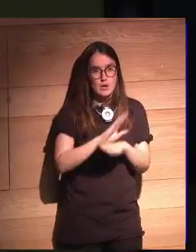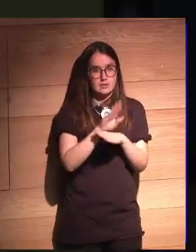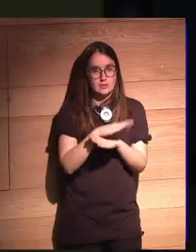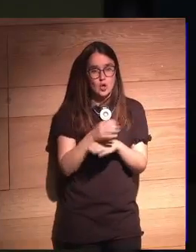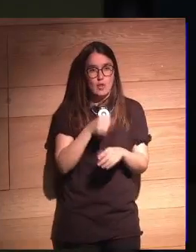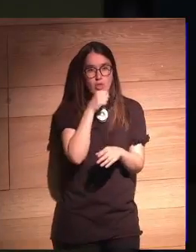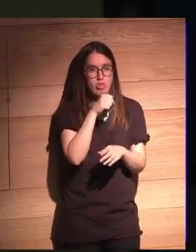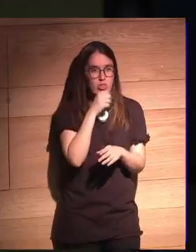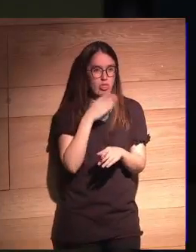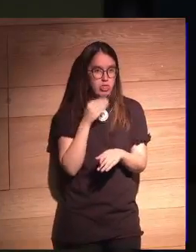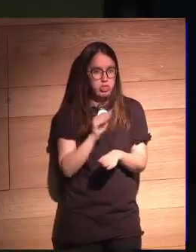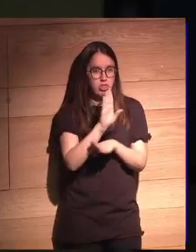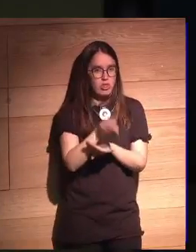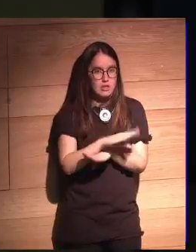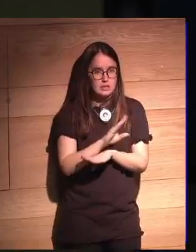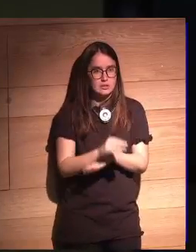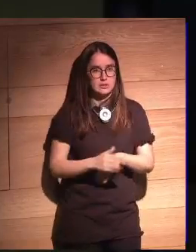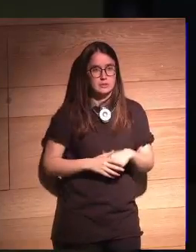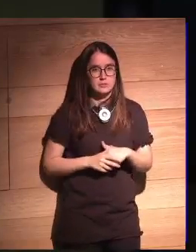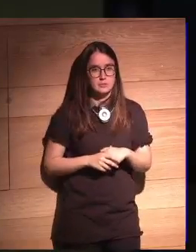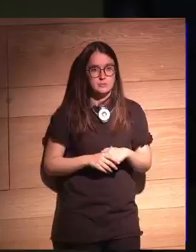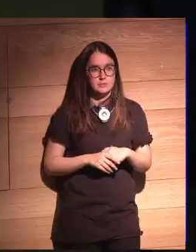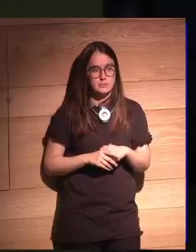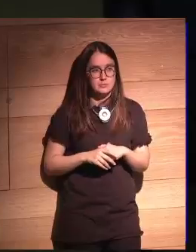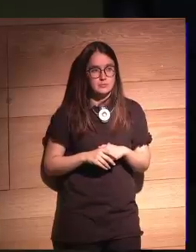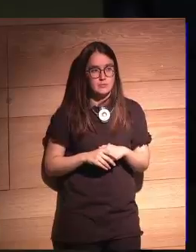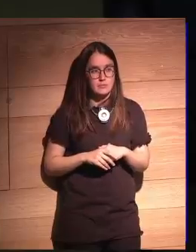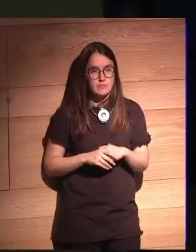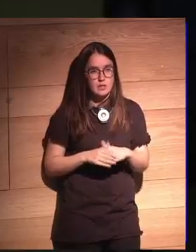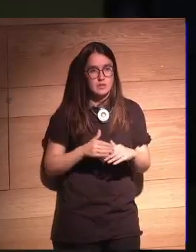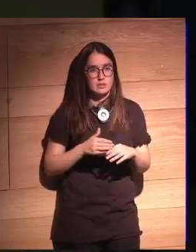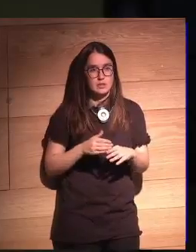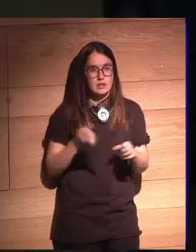or just the daily commute. I mean, there's a